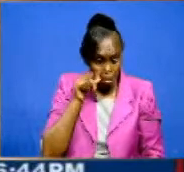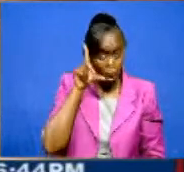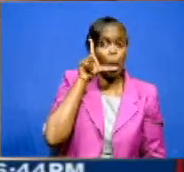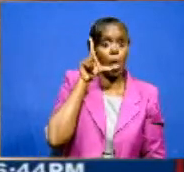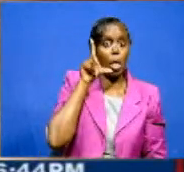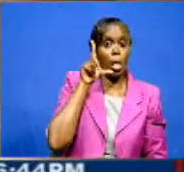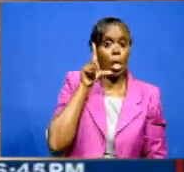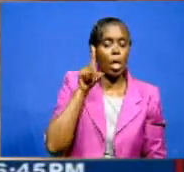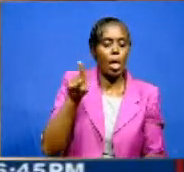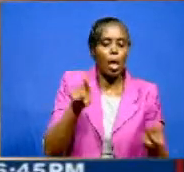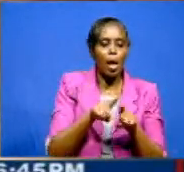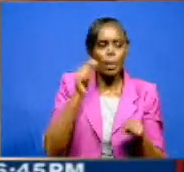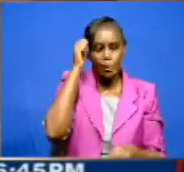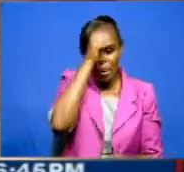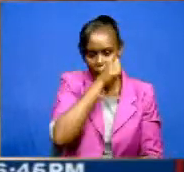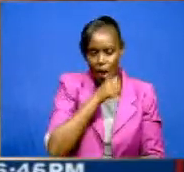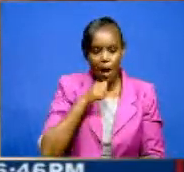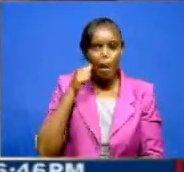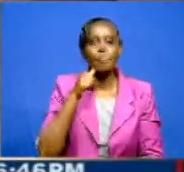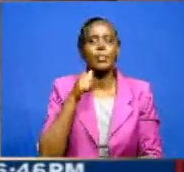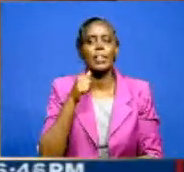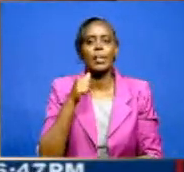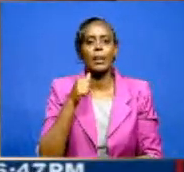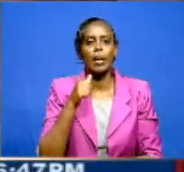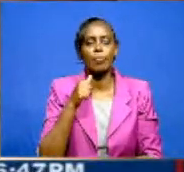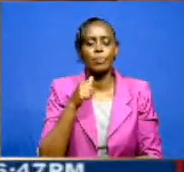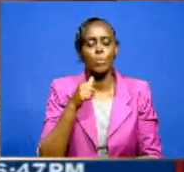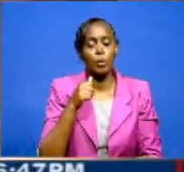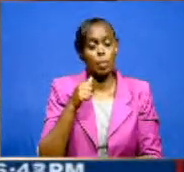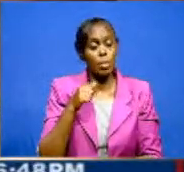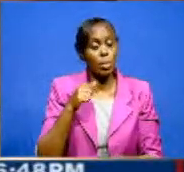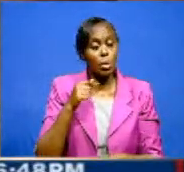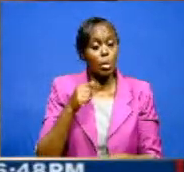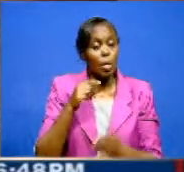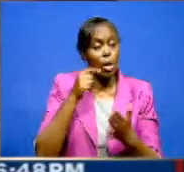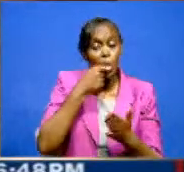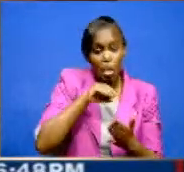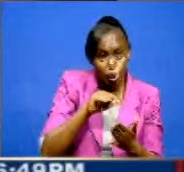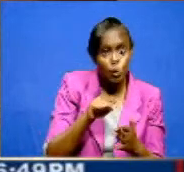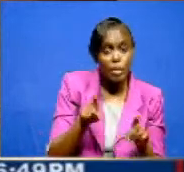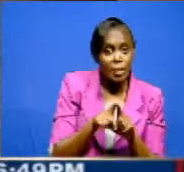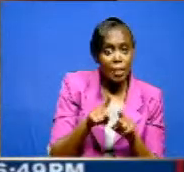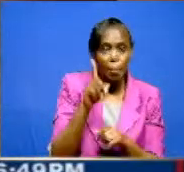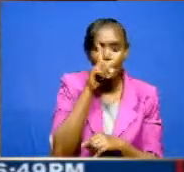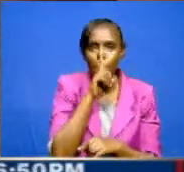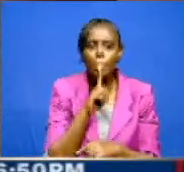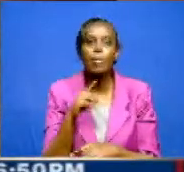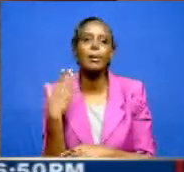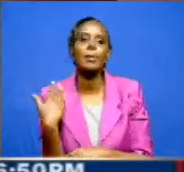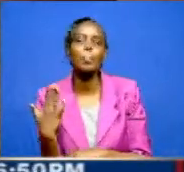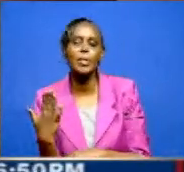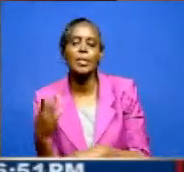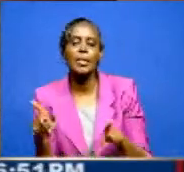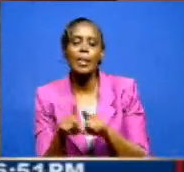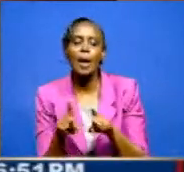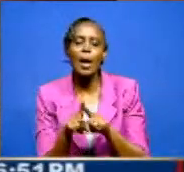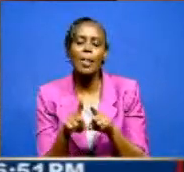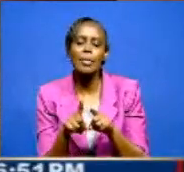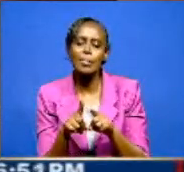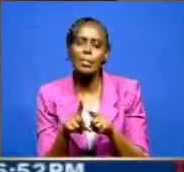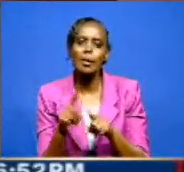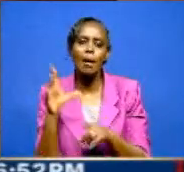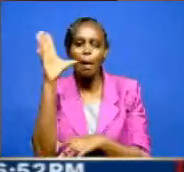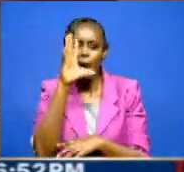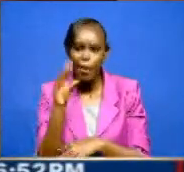continent. First of all, okay, we wake up from Kitui with the mung beans and other places. But as a continent, we must wake up.